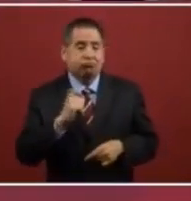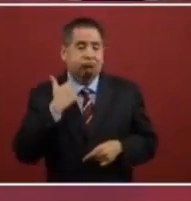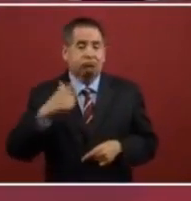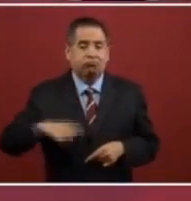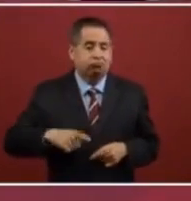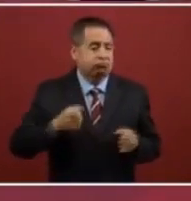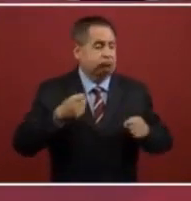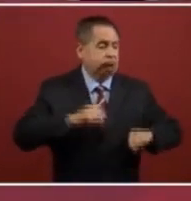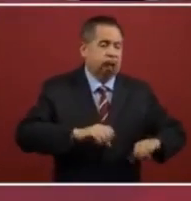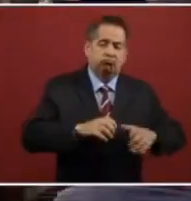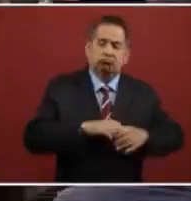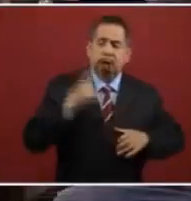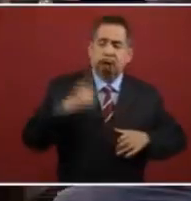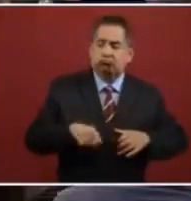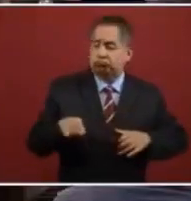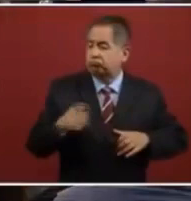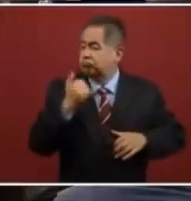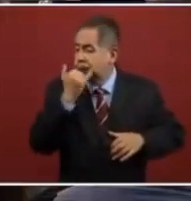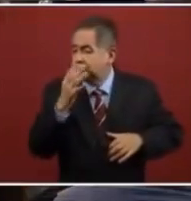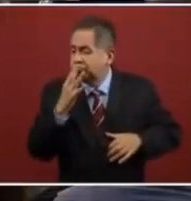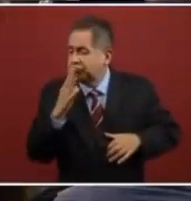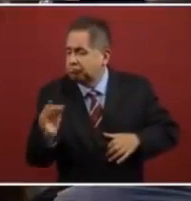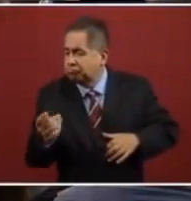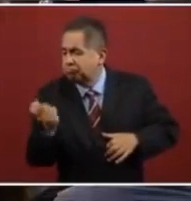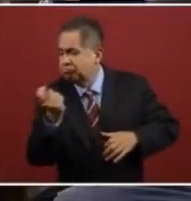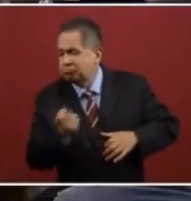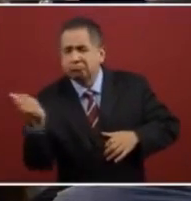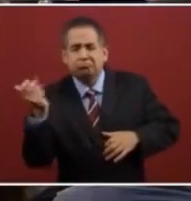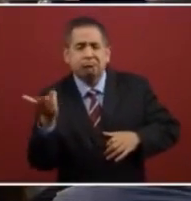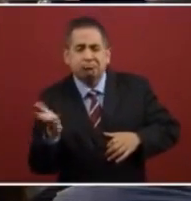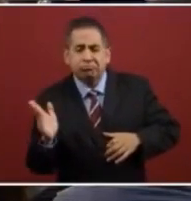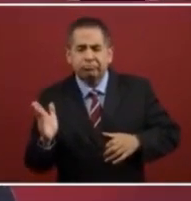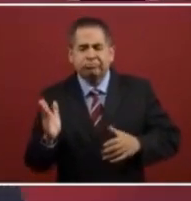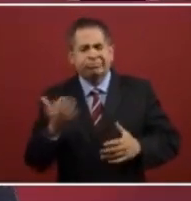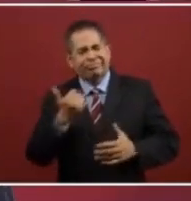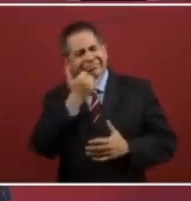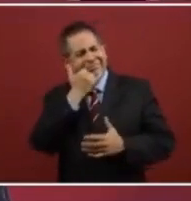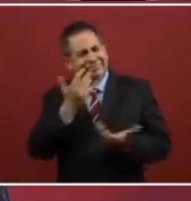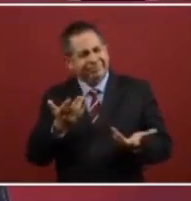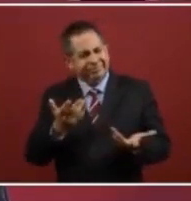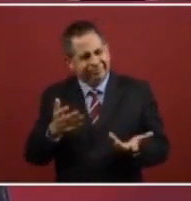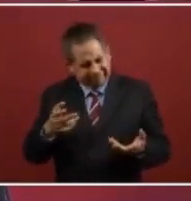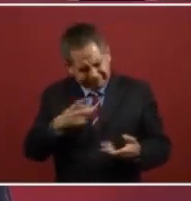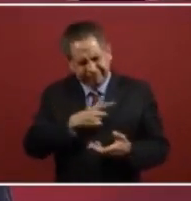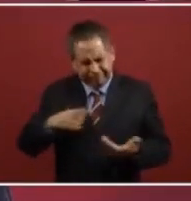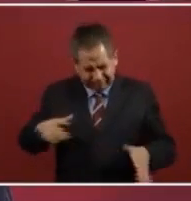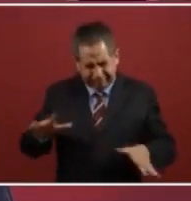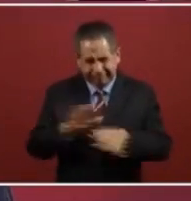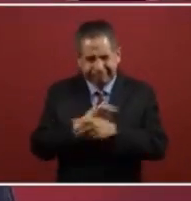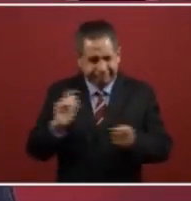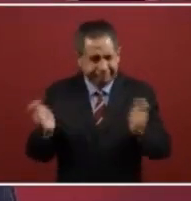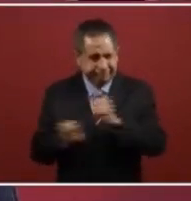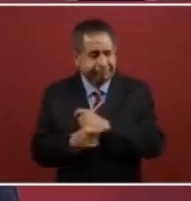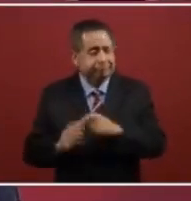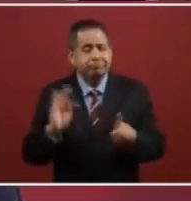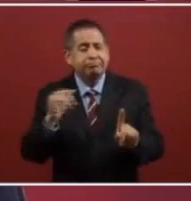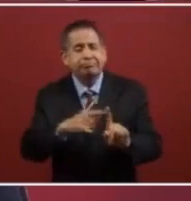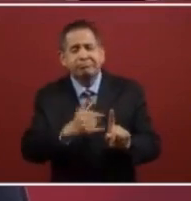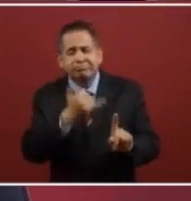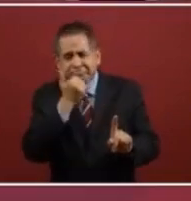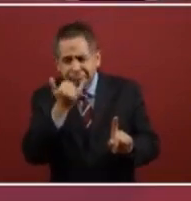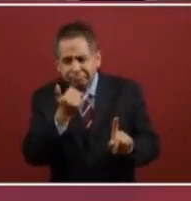the authoritarian Entonces, uh, ¿Qué no vamos a regime. cambiar? So he says, aren't we going to